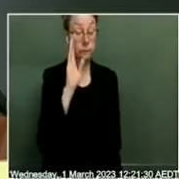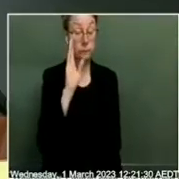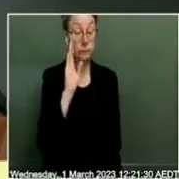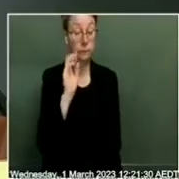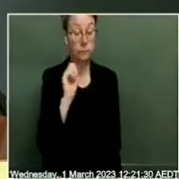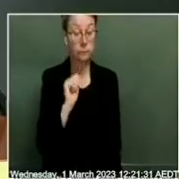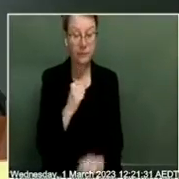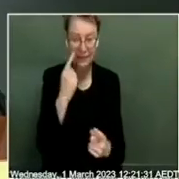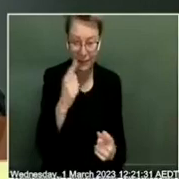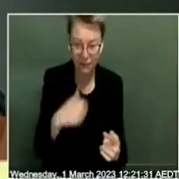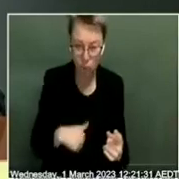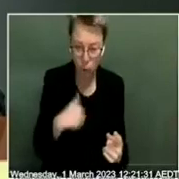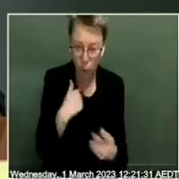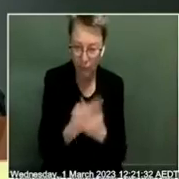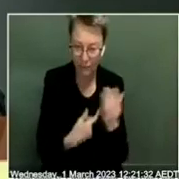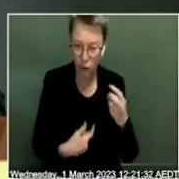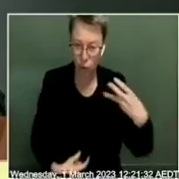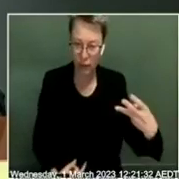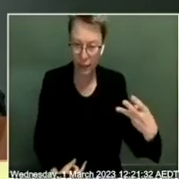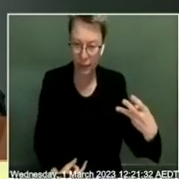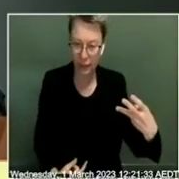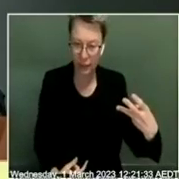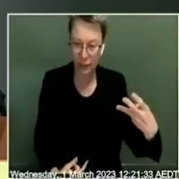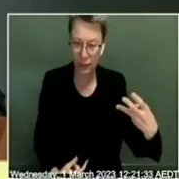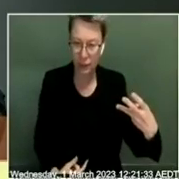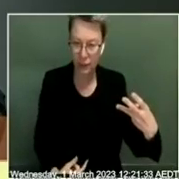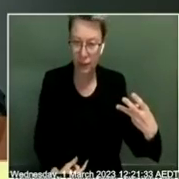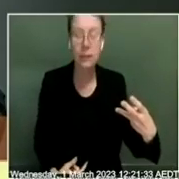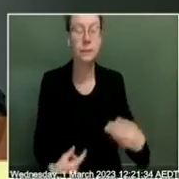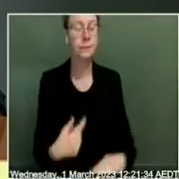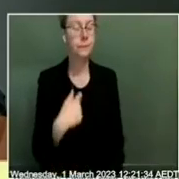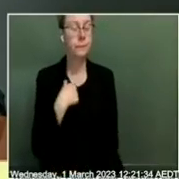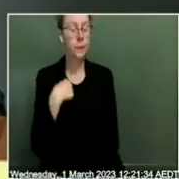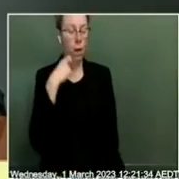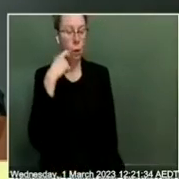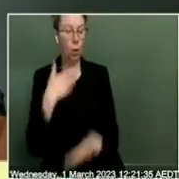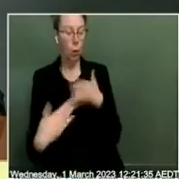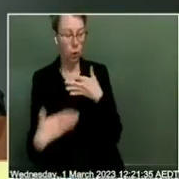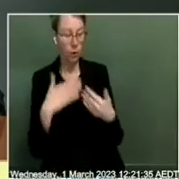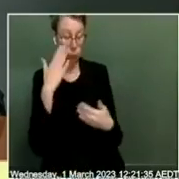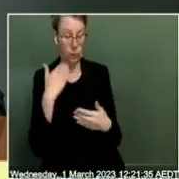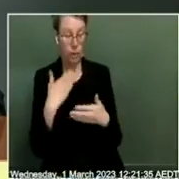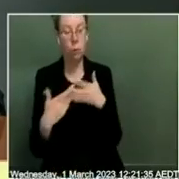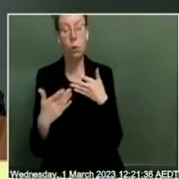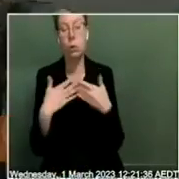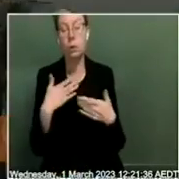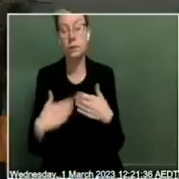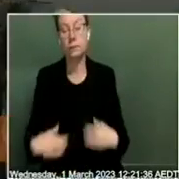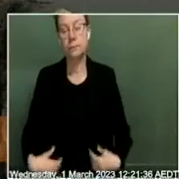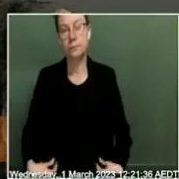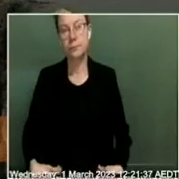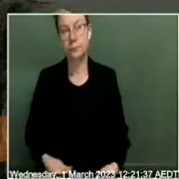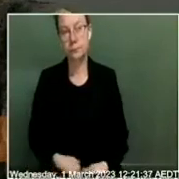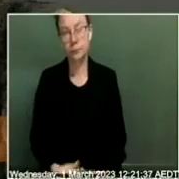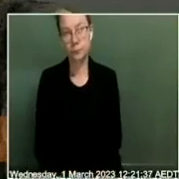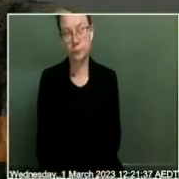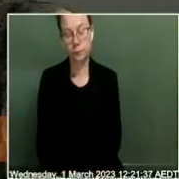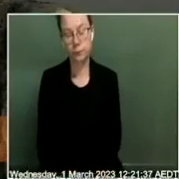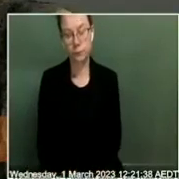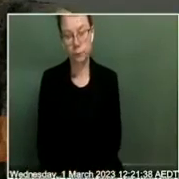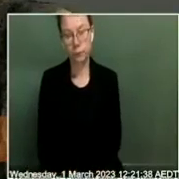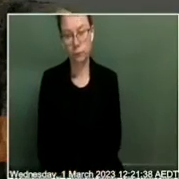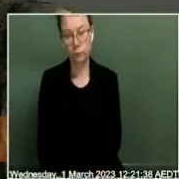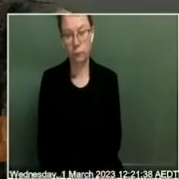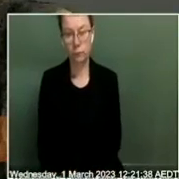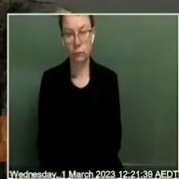I'll sort that out. I do know that we... I do seek an order under 26 of the Inquiries